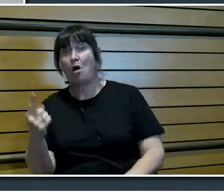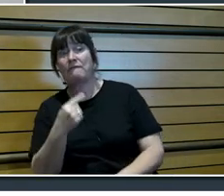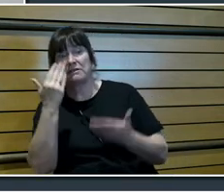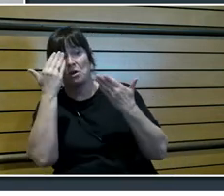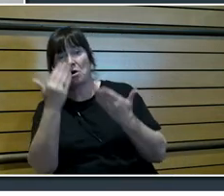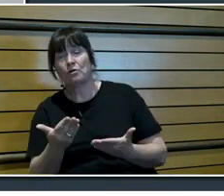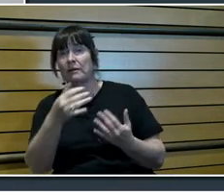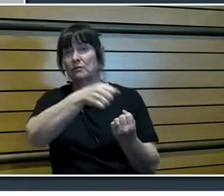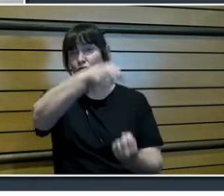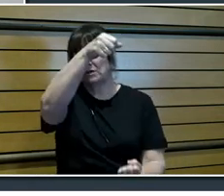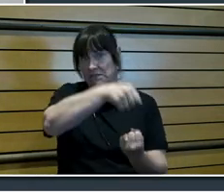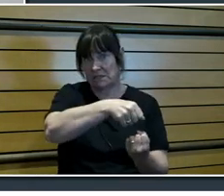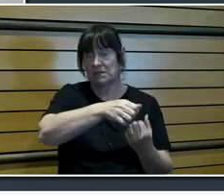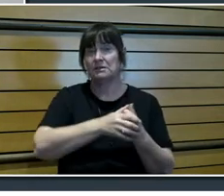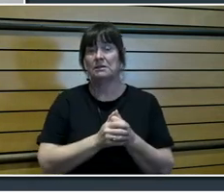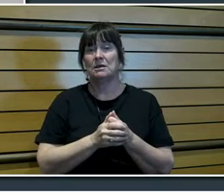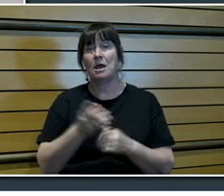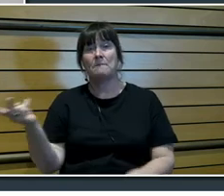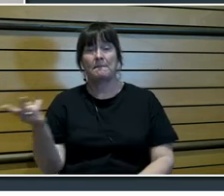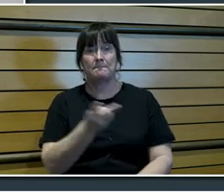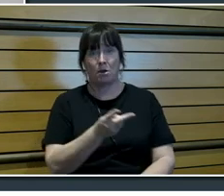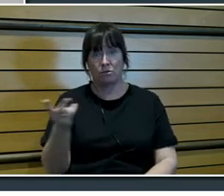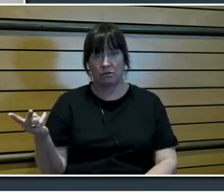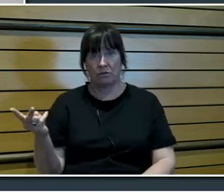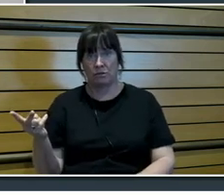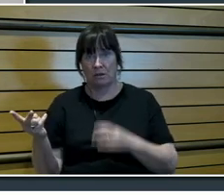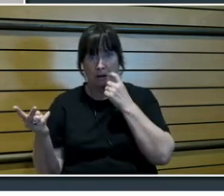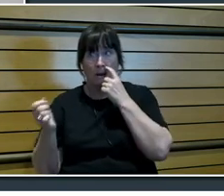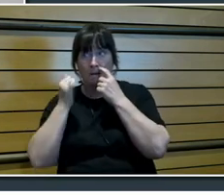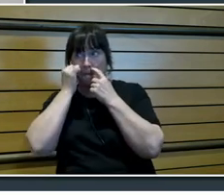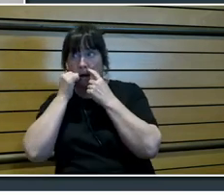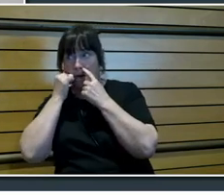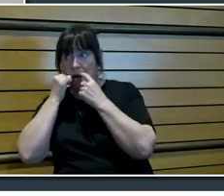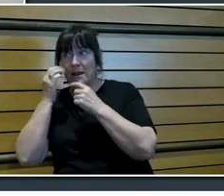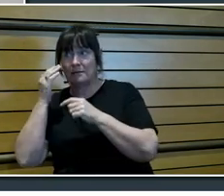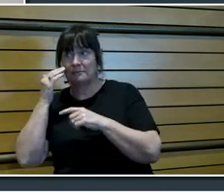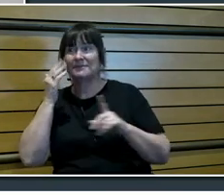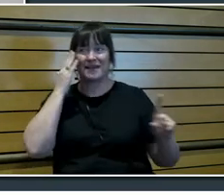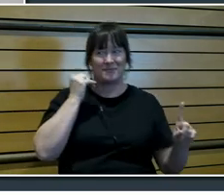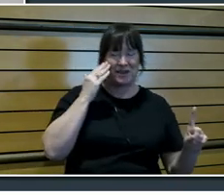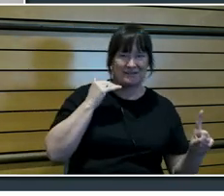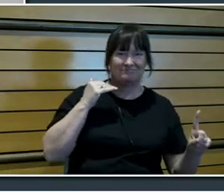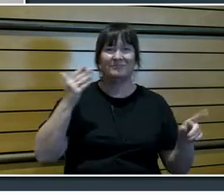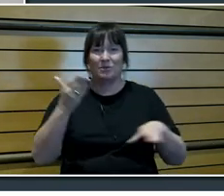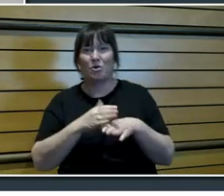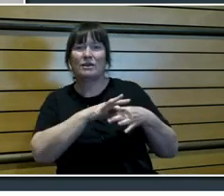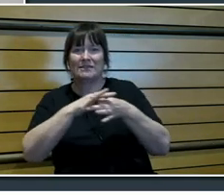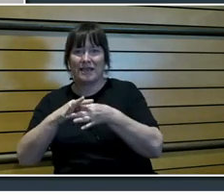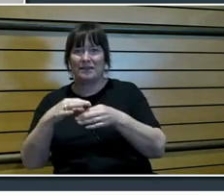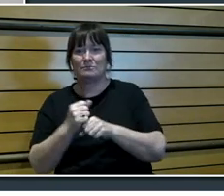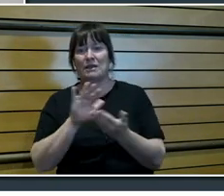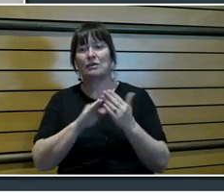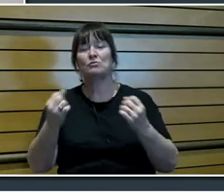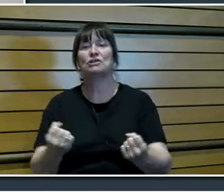Treaty of Waitangi, while both Māori with Tauiwi are struggling separately towards strengthening our